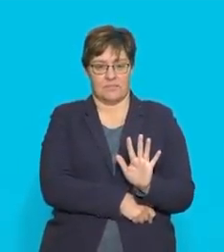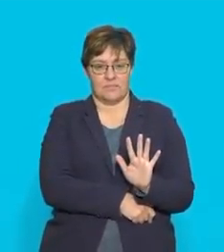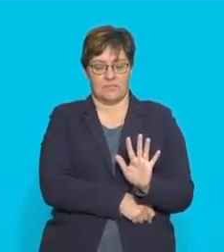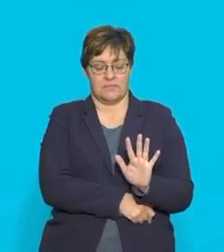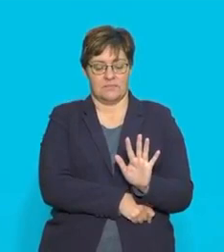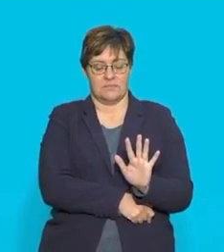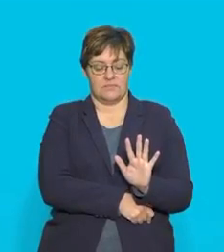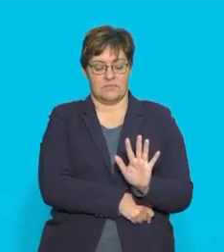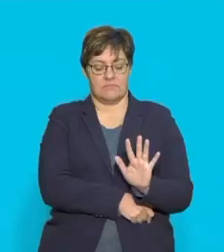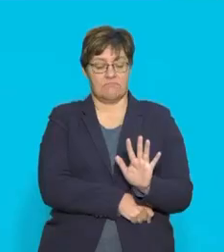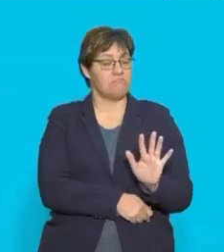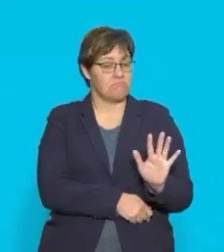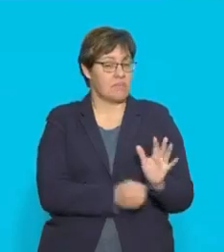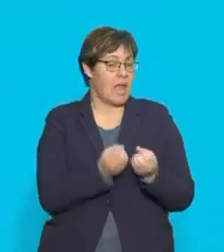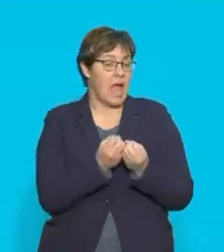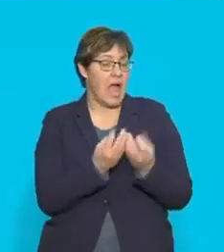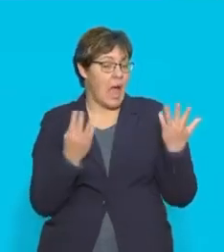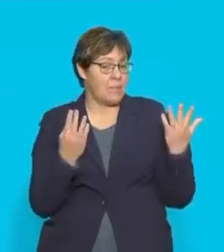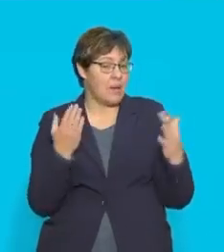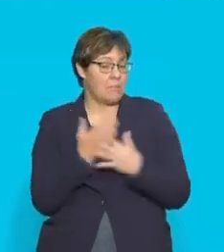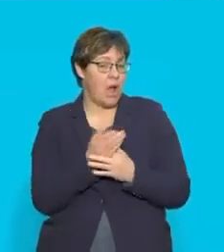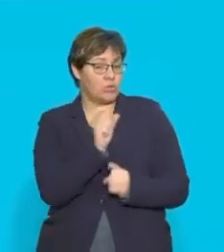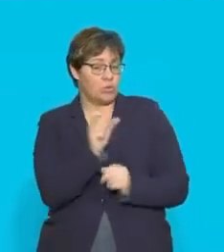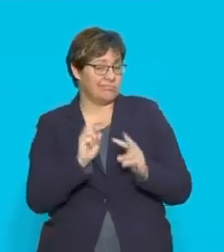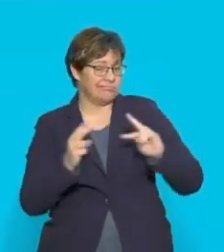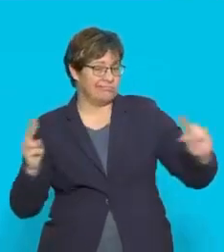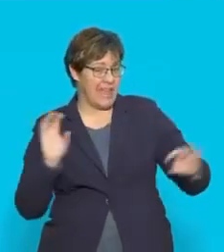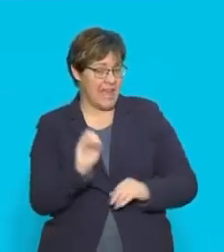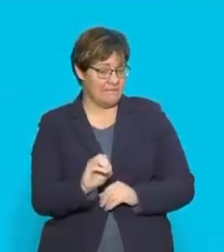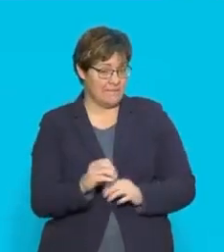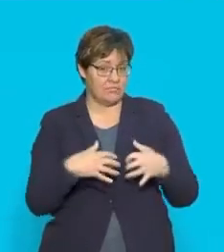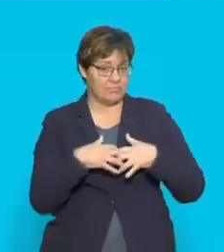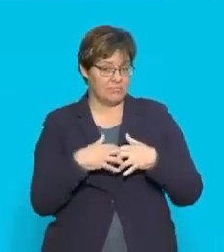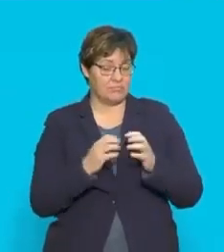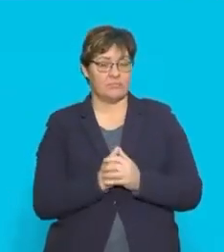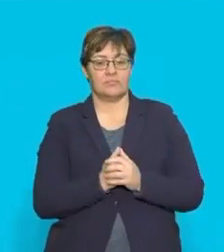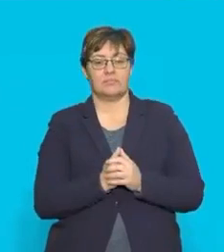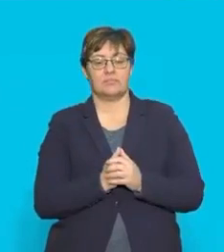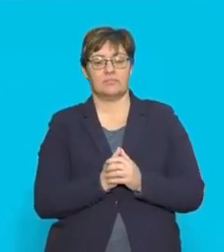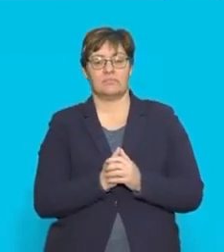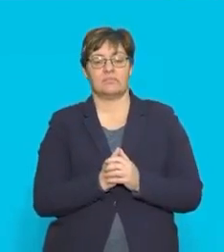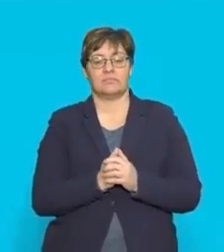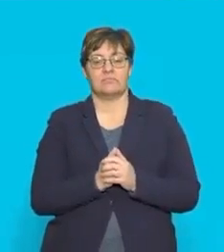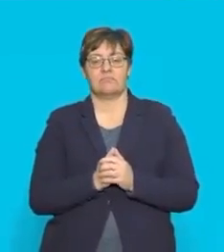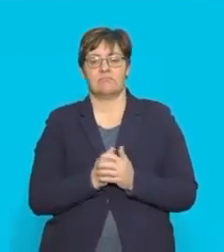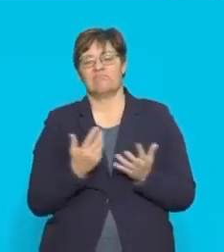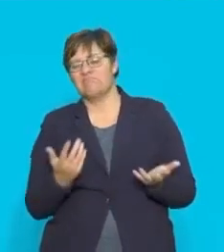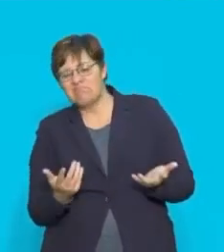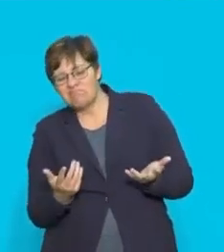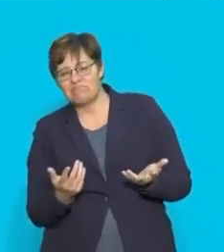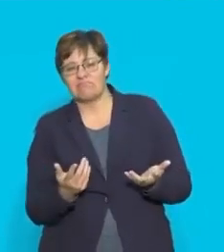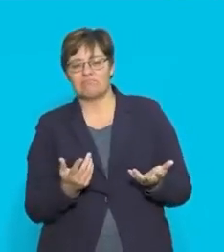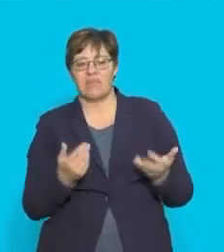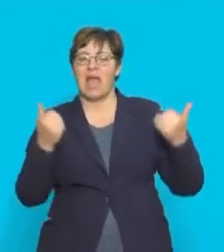So how many passwords can we get from that? So this is a